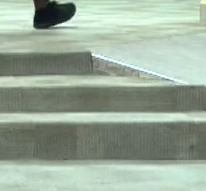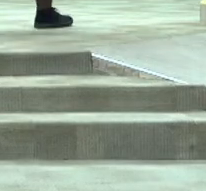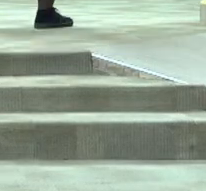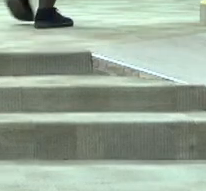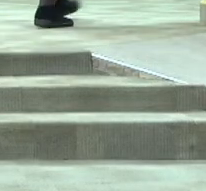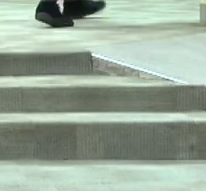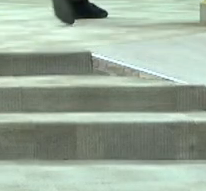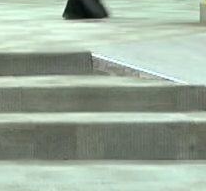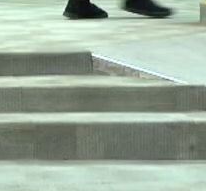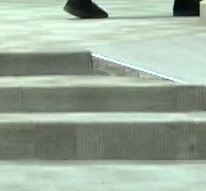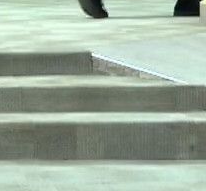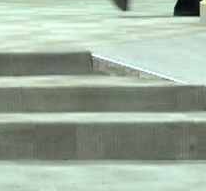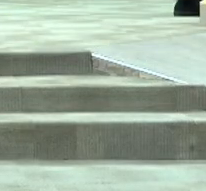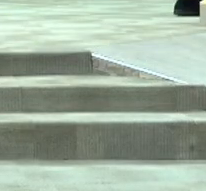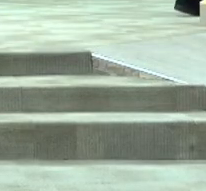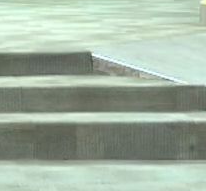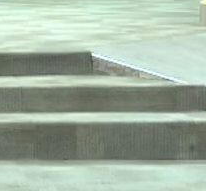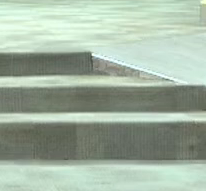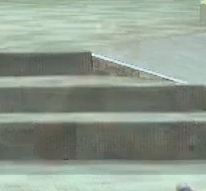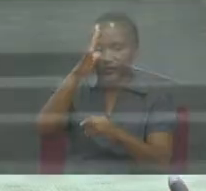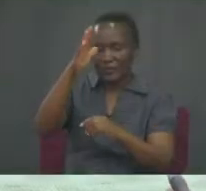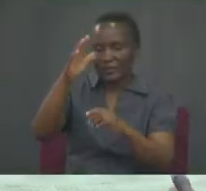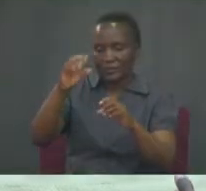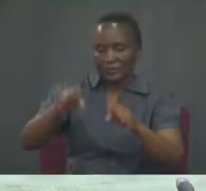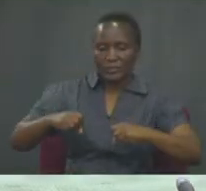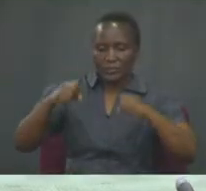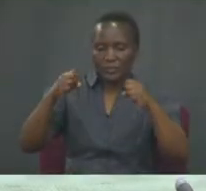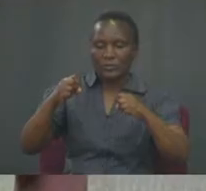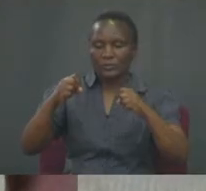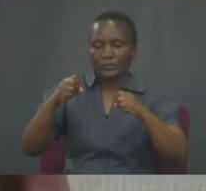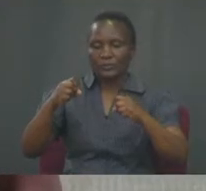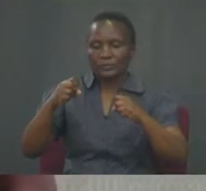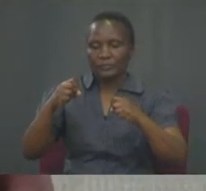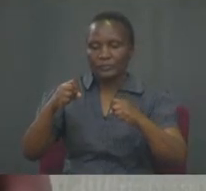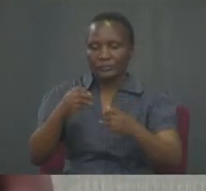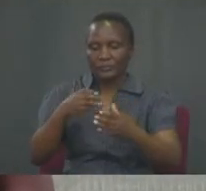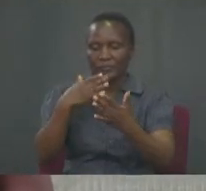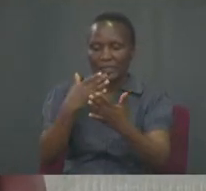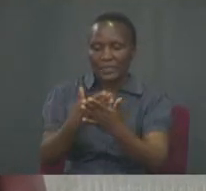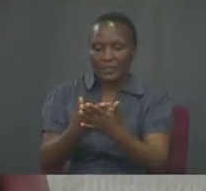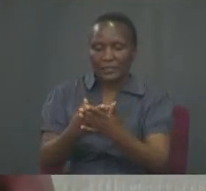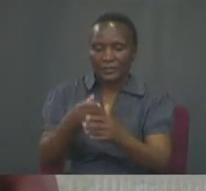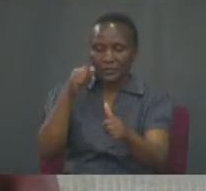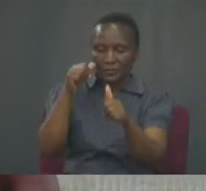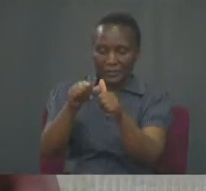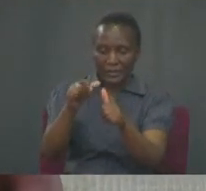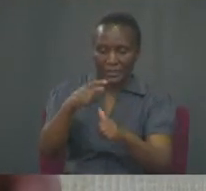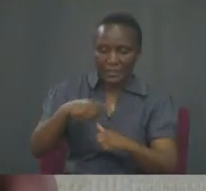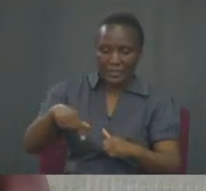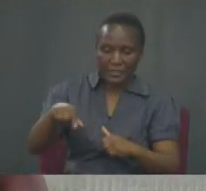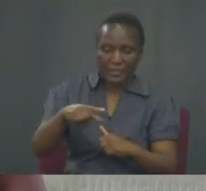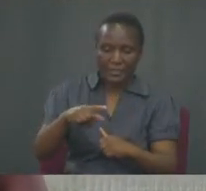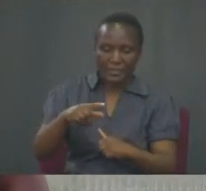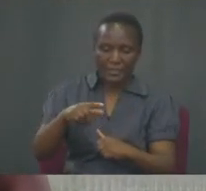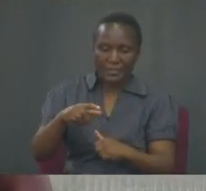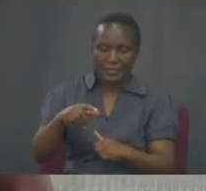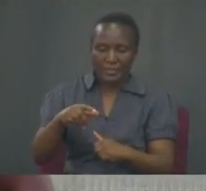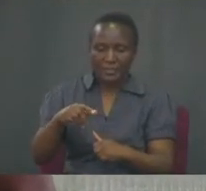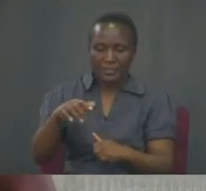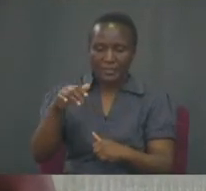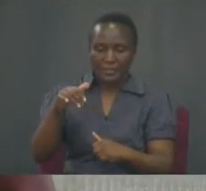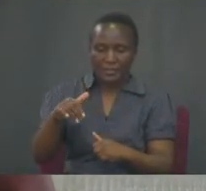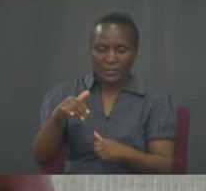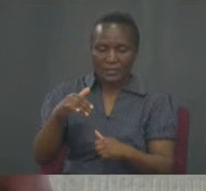Shall we pray? Our Father and our Master, thank you for reminding us that beyond